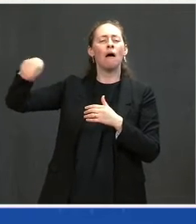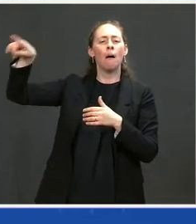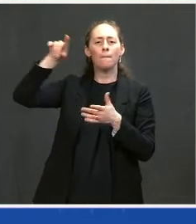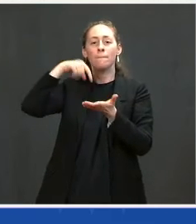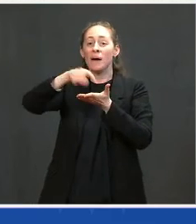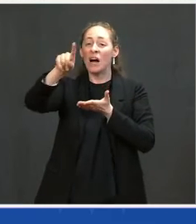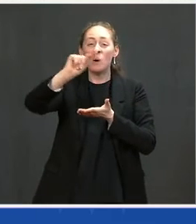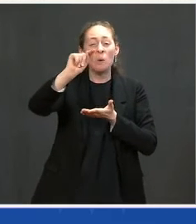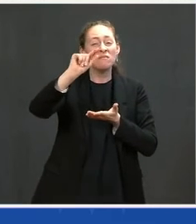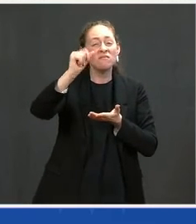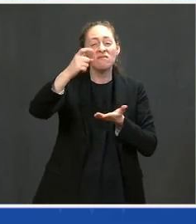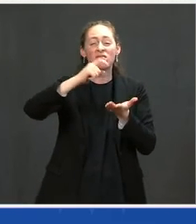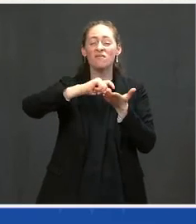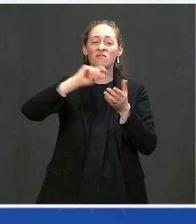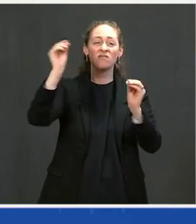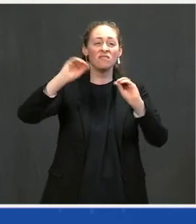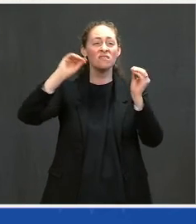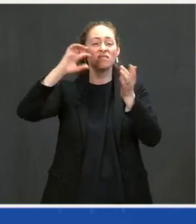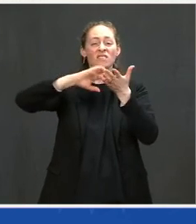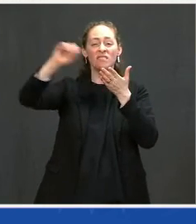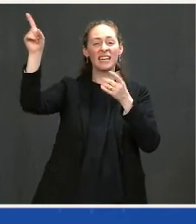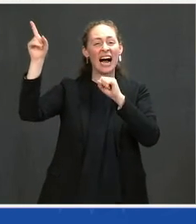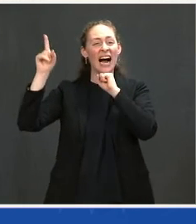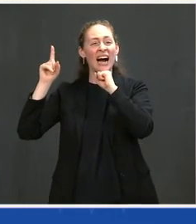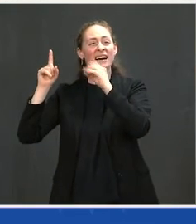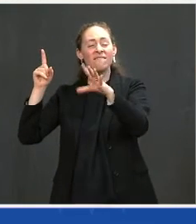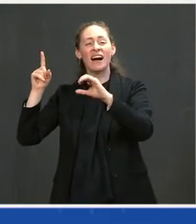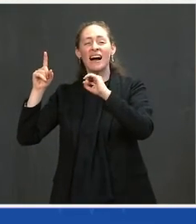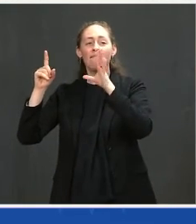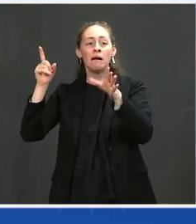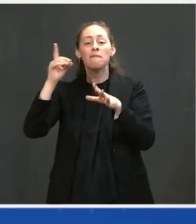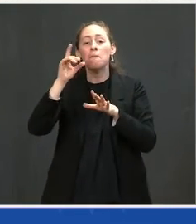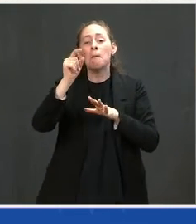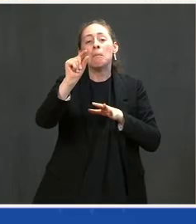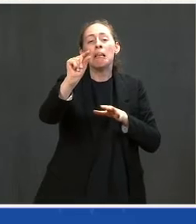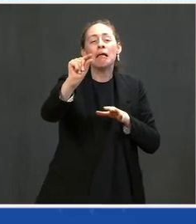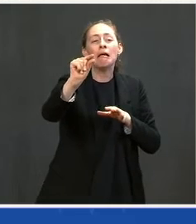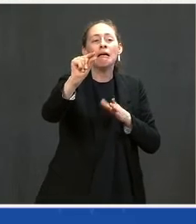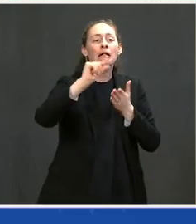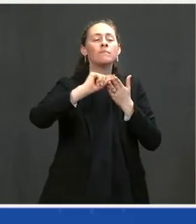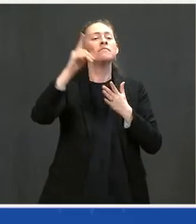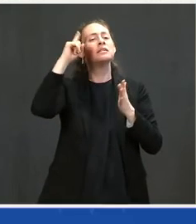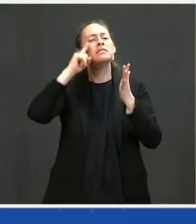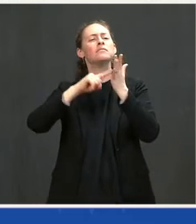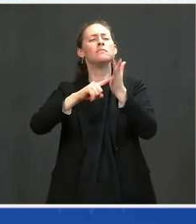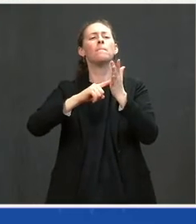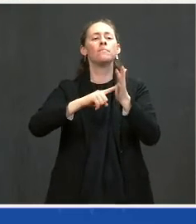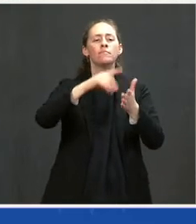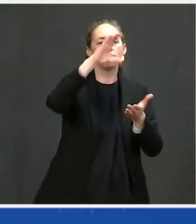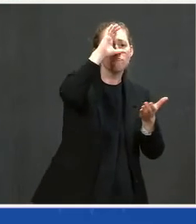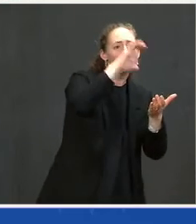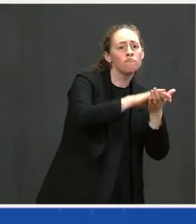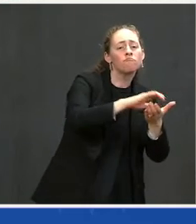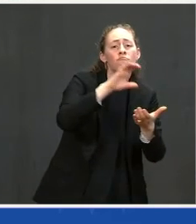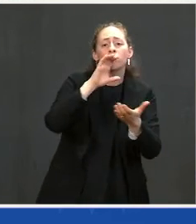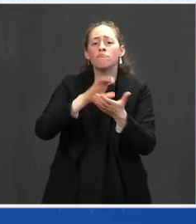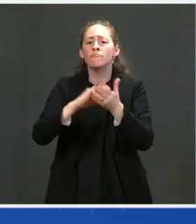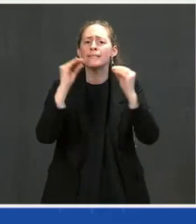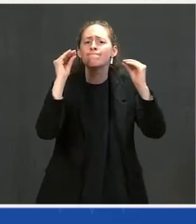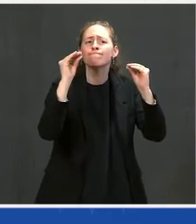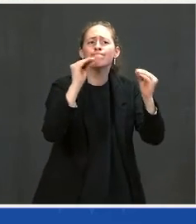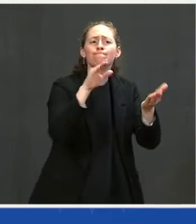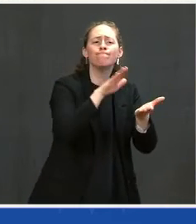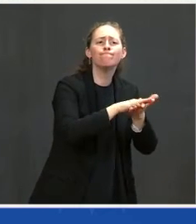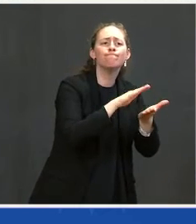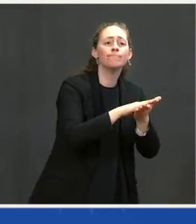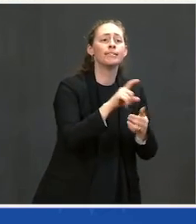that people who are making, if you're a husband and wife, a school teacher, and a cop, you're paying at a higher